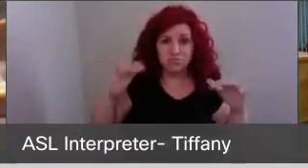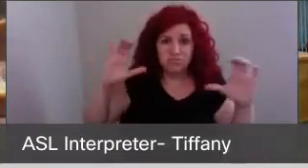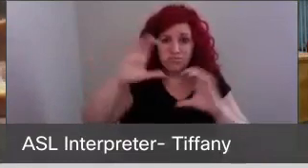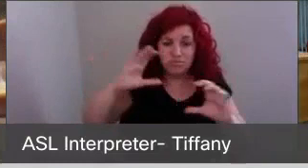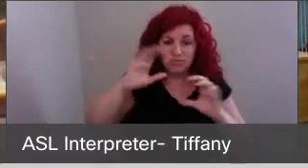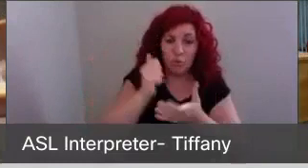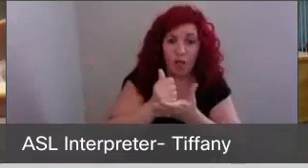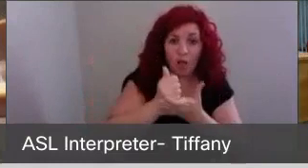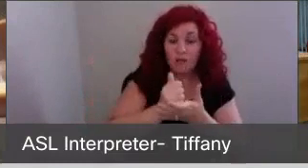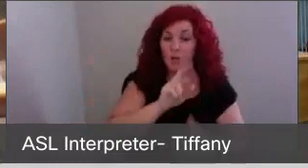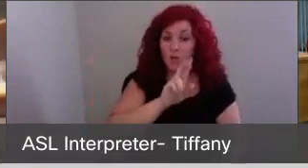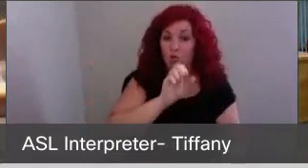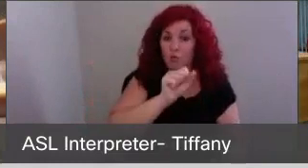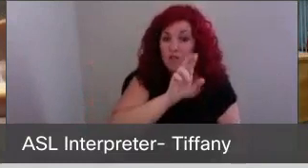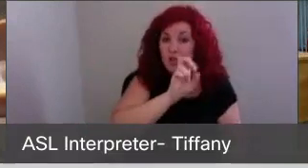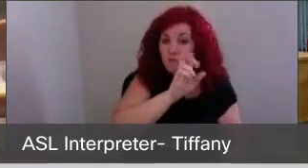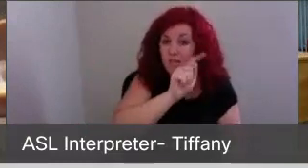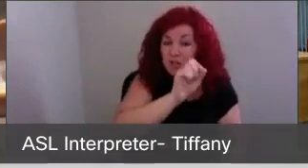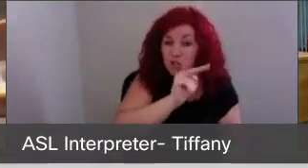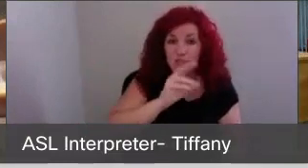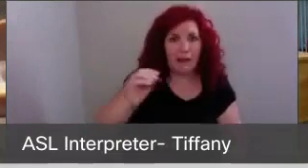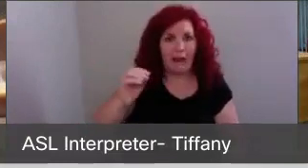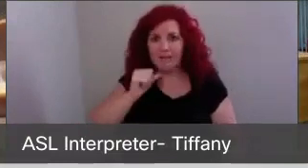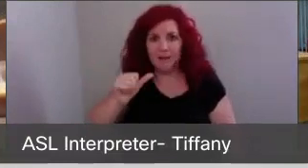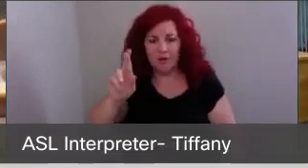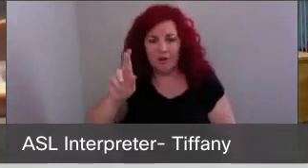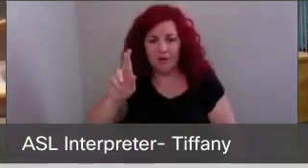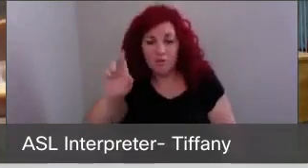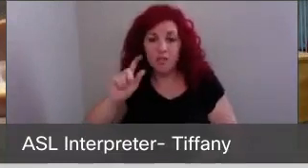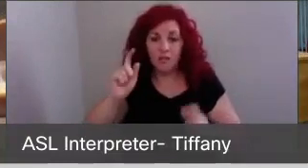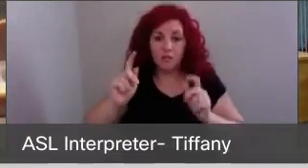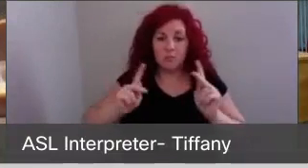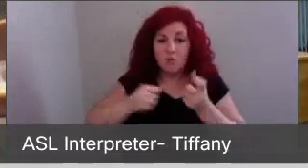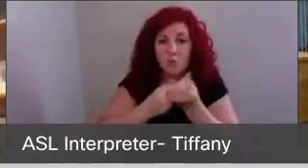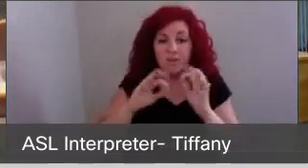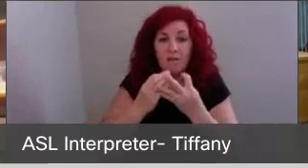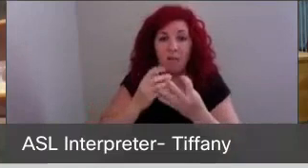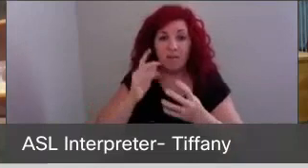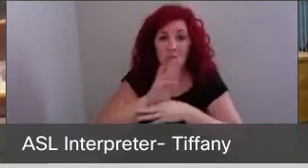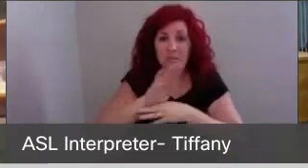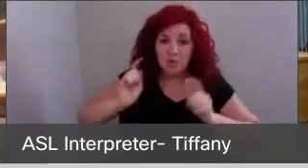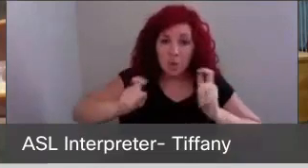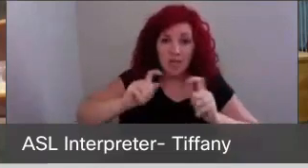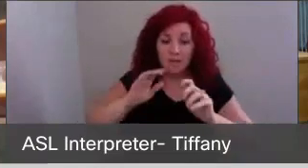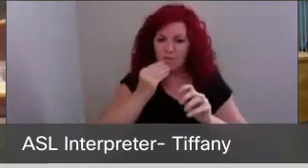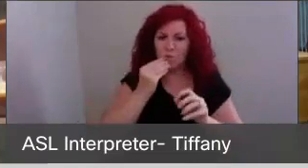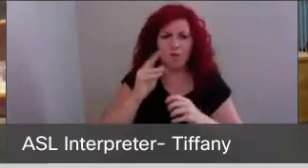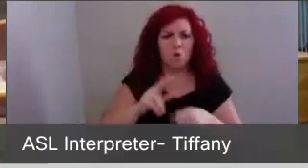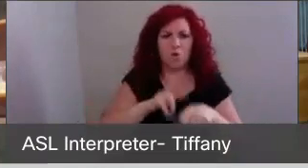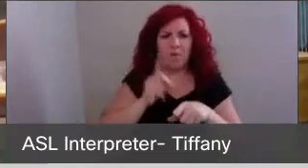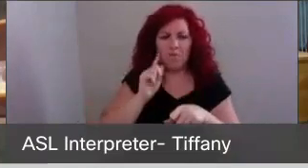off. The people were supporting the families, businesses, donated food. That is the nature of our rural